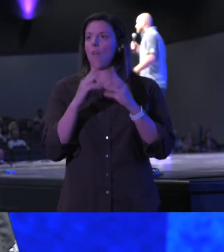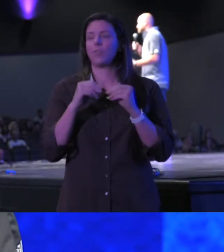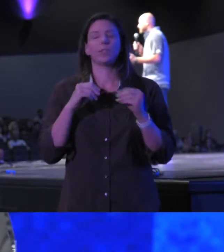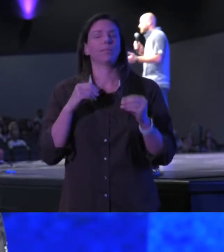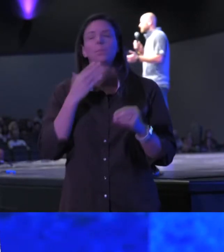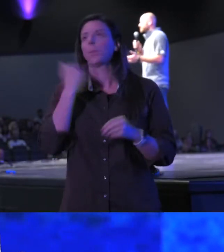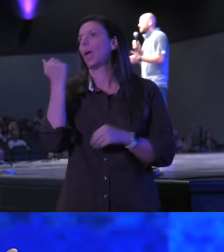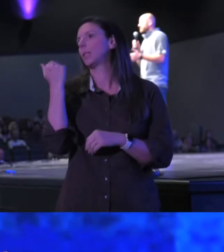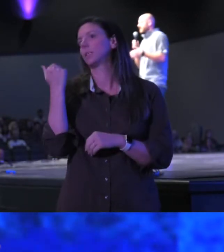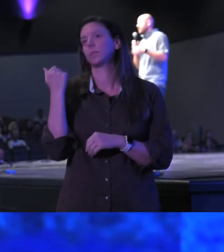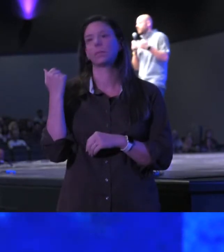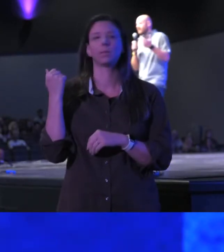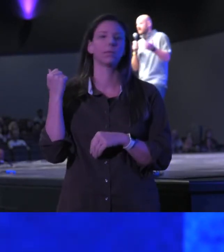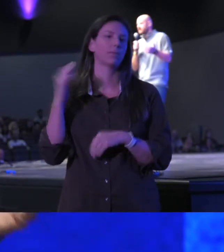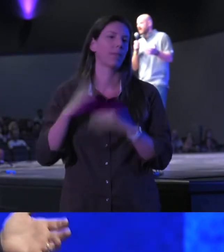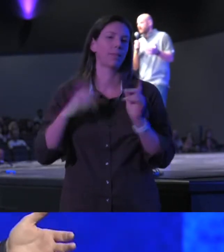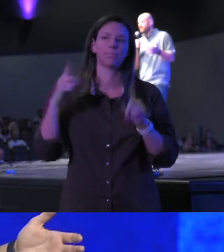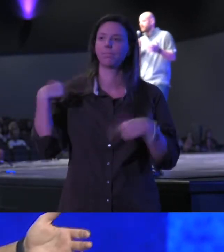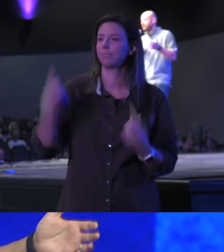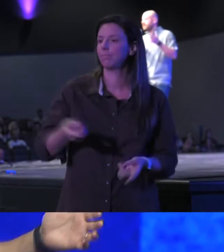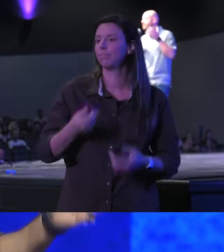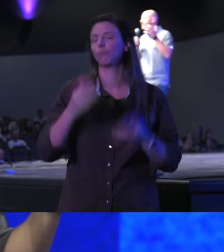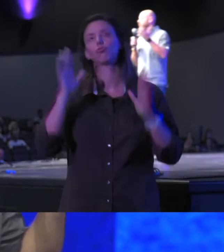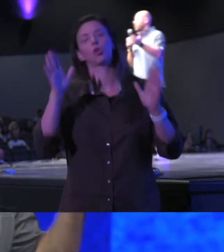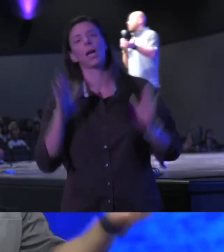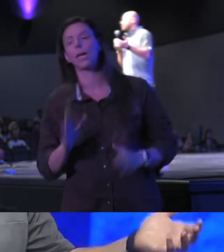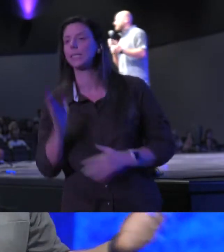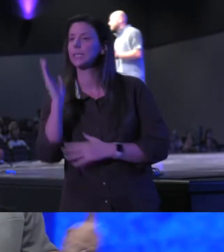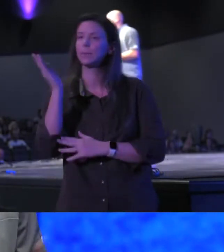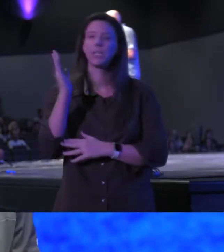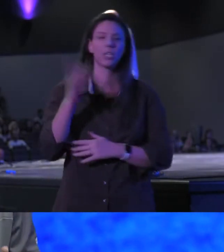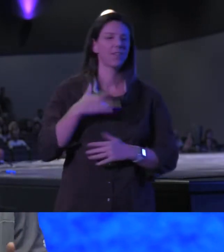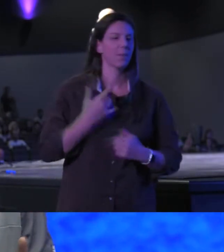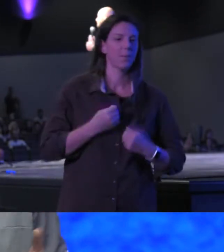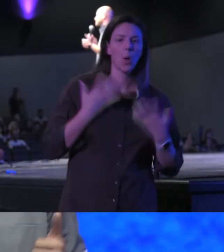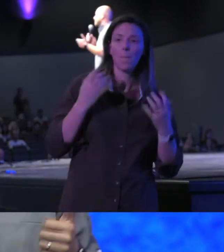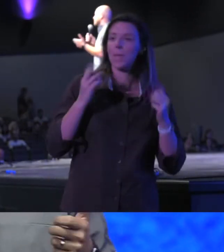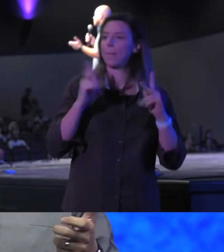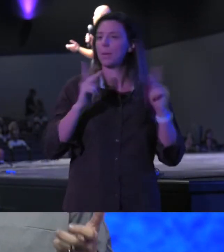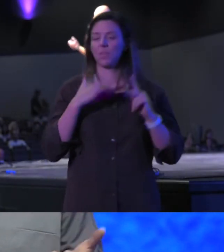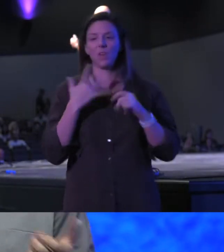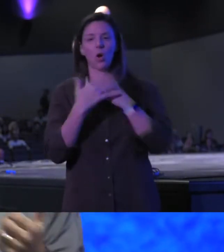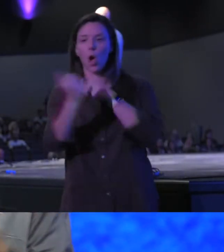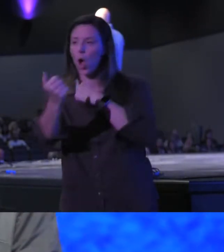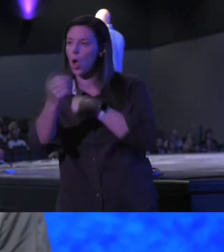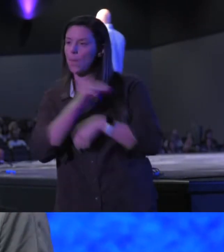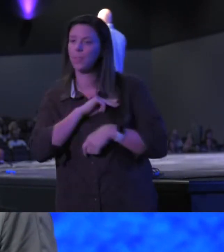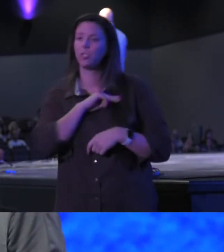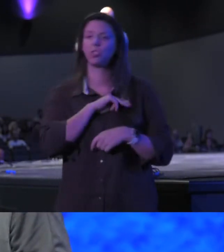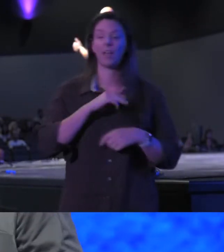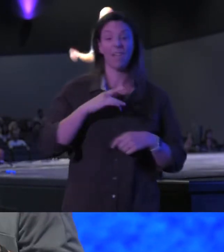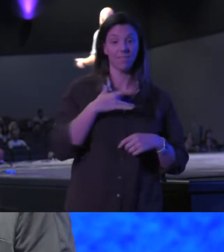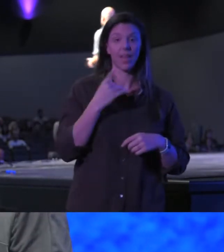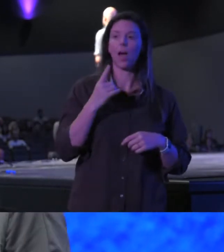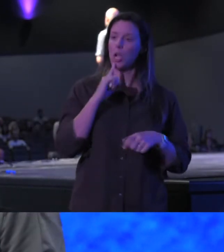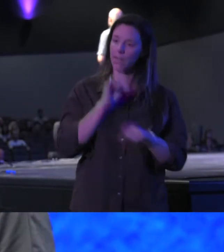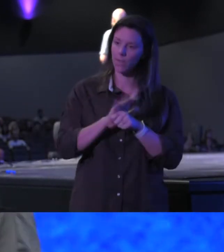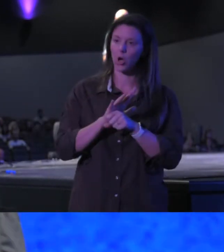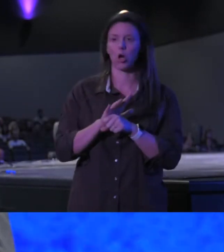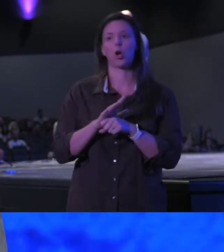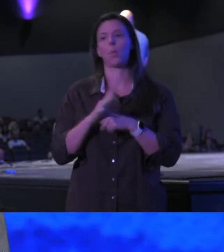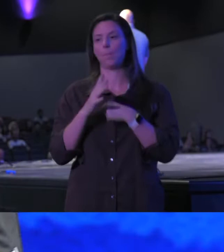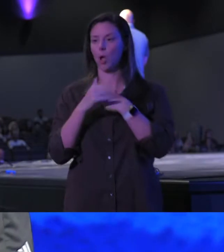We had great speakers. They motivated a lot of people. People felt called into missions and felt their calls confirmed through